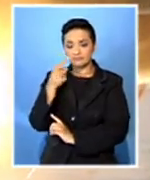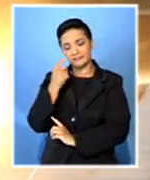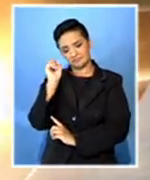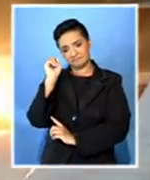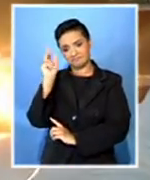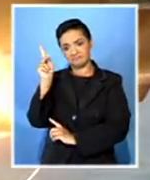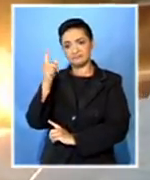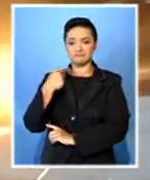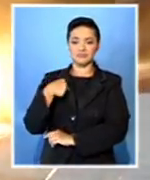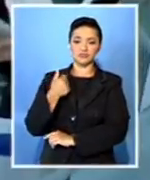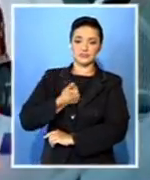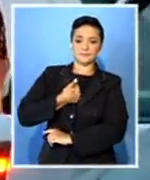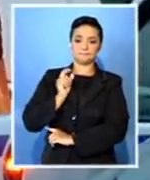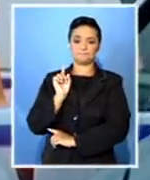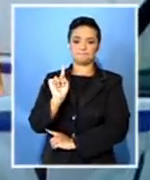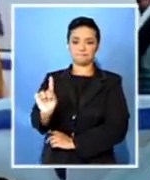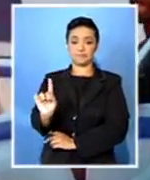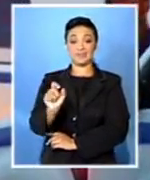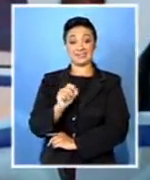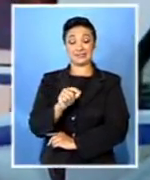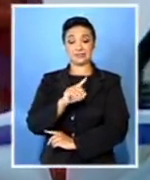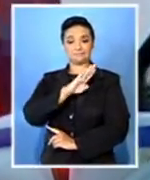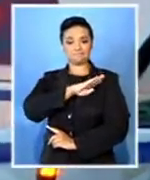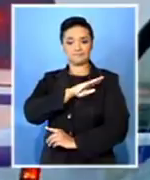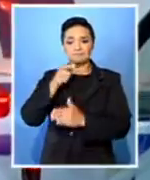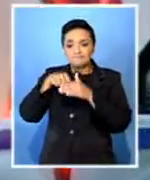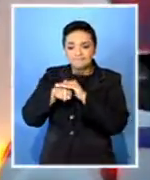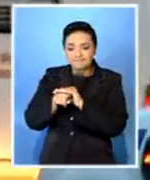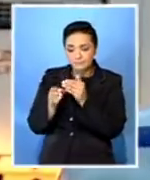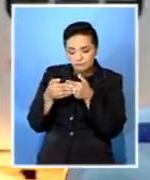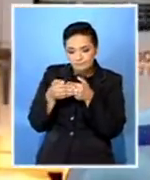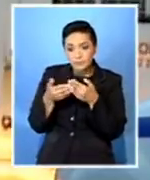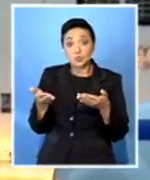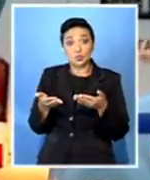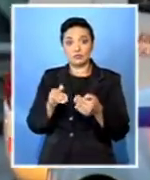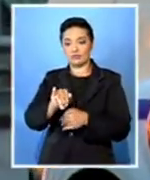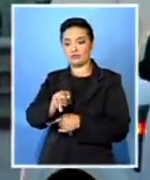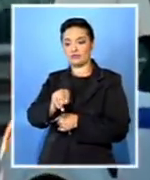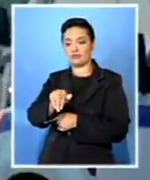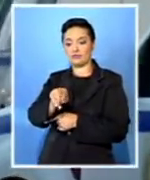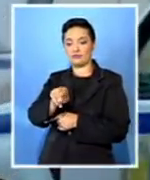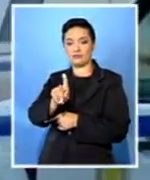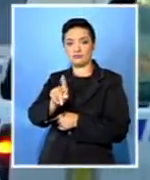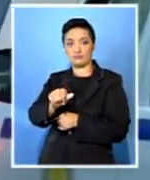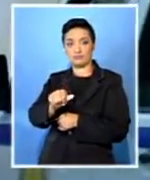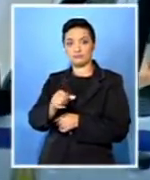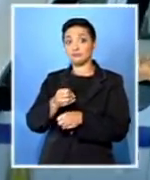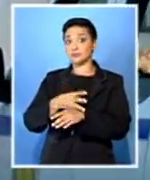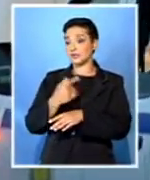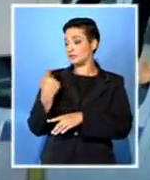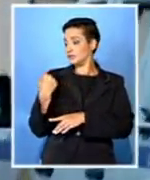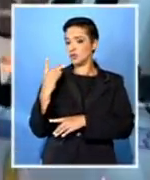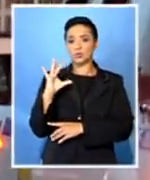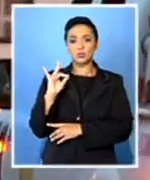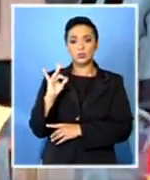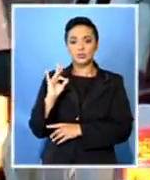hand himself over. The soldier was apparently in hiding in Inanda. His shooting spree started on Tuesday at the